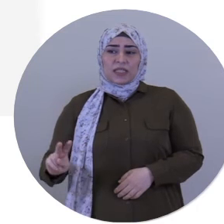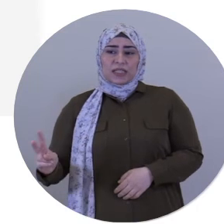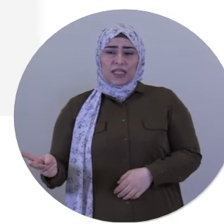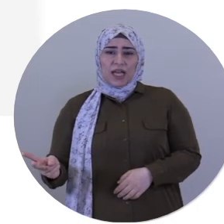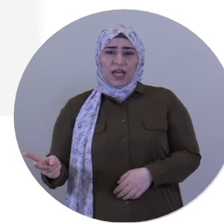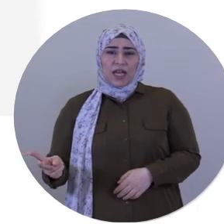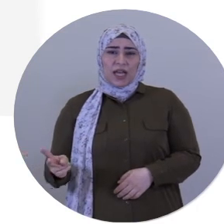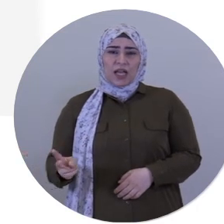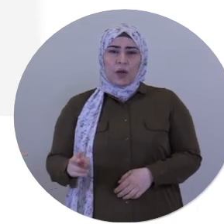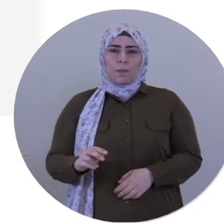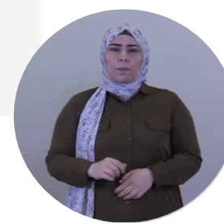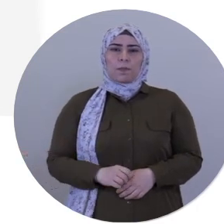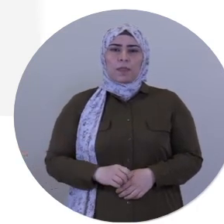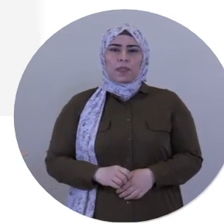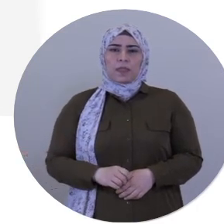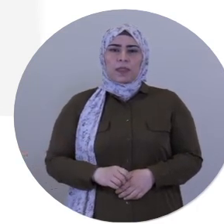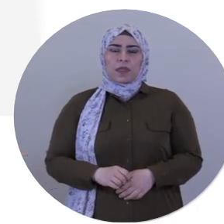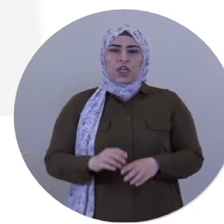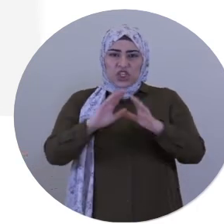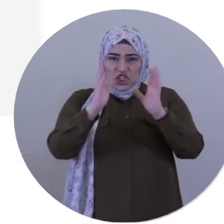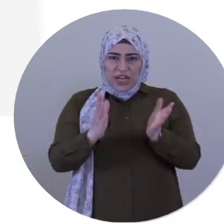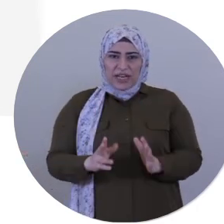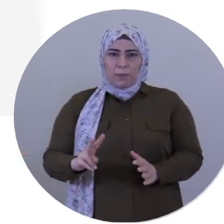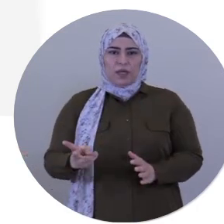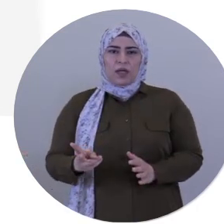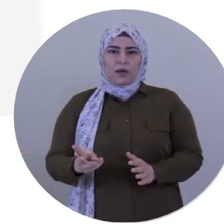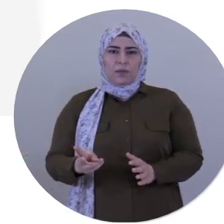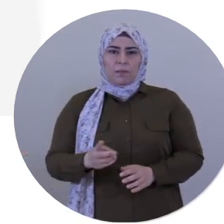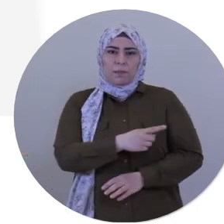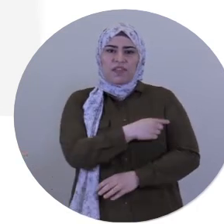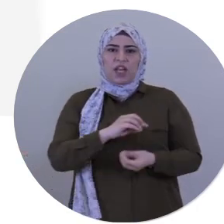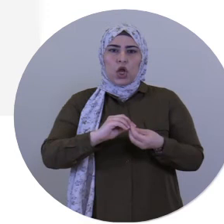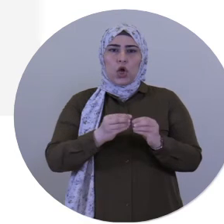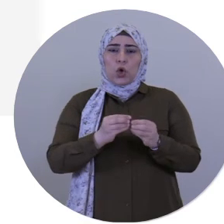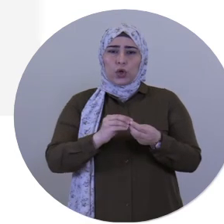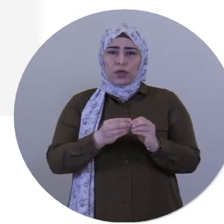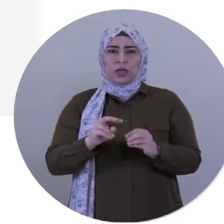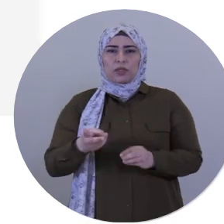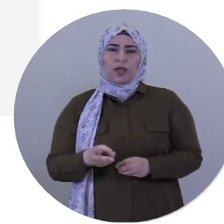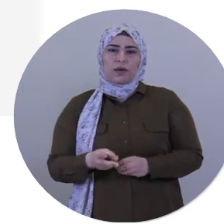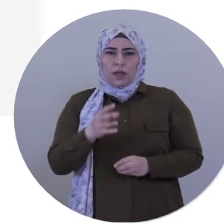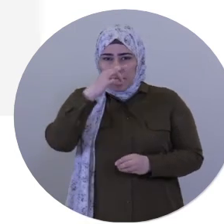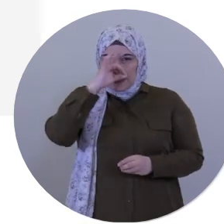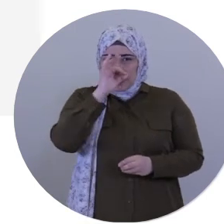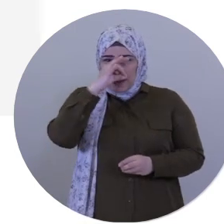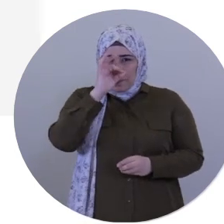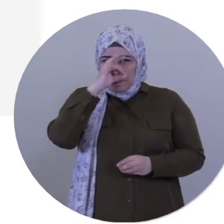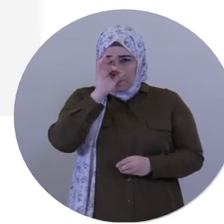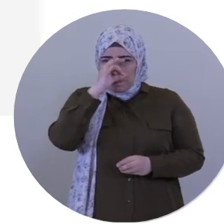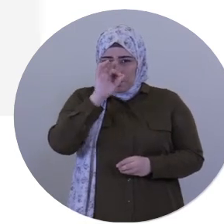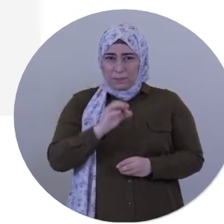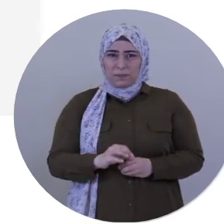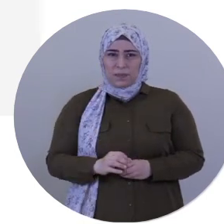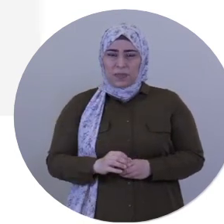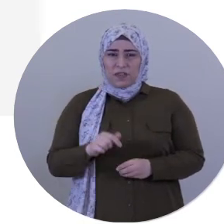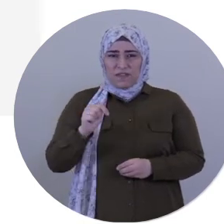thicker coats in the winter. Other animals change color. The Arctic fox is brown in the summer and white in